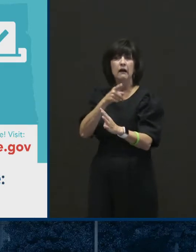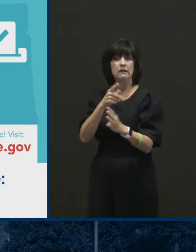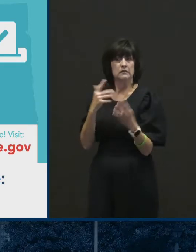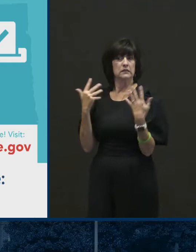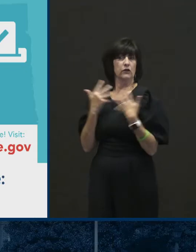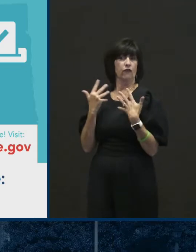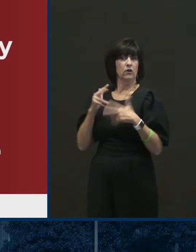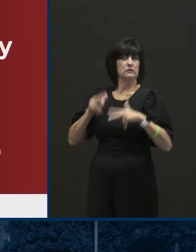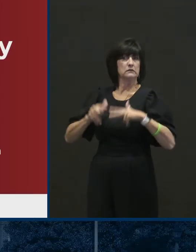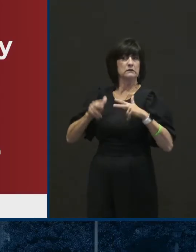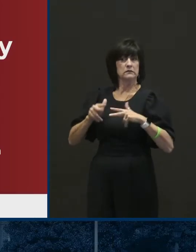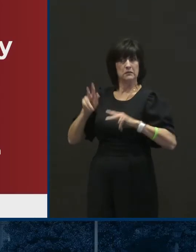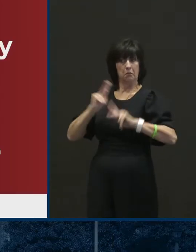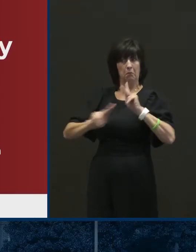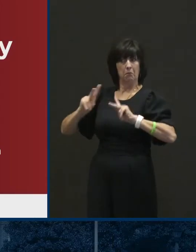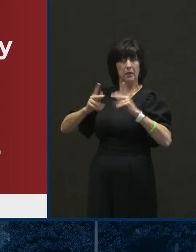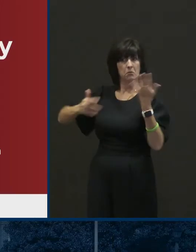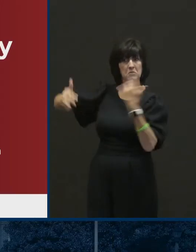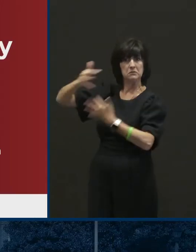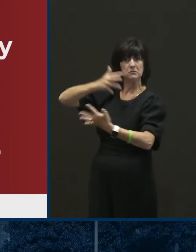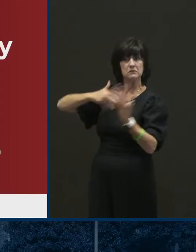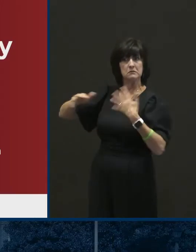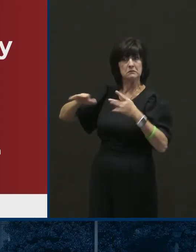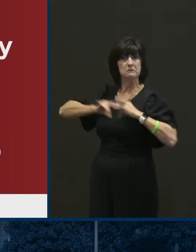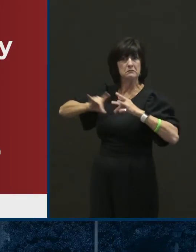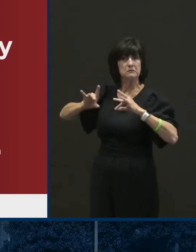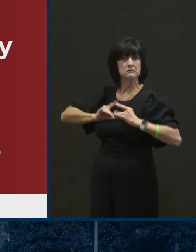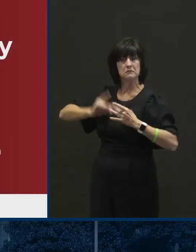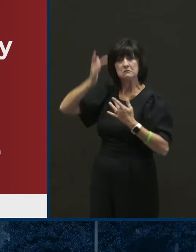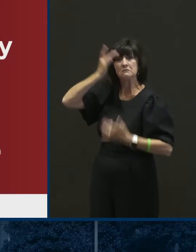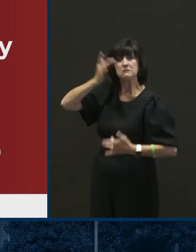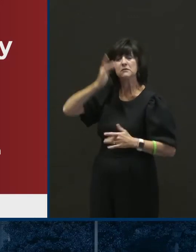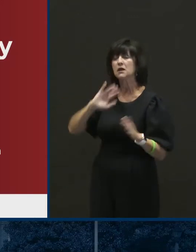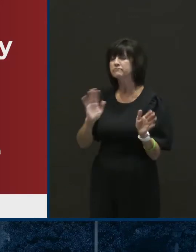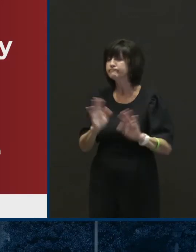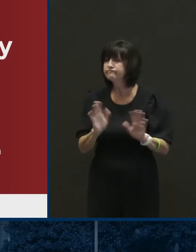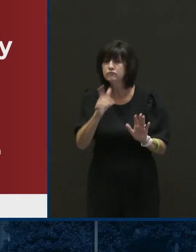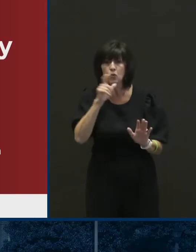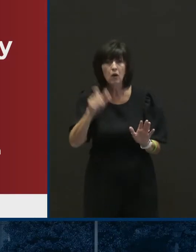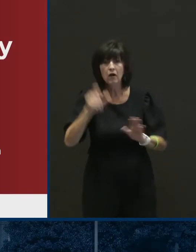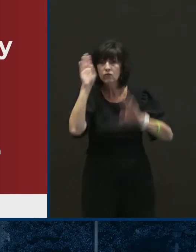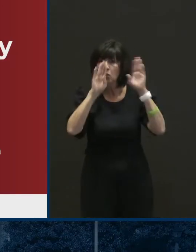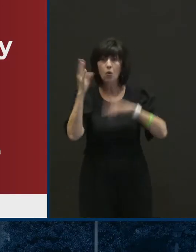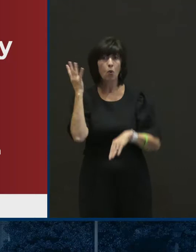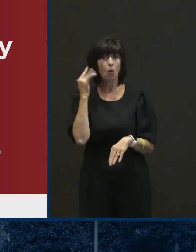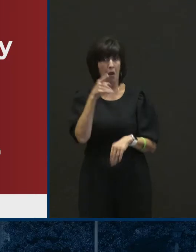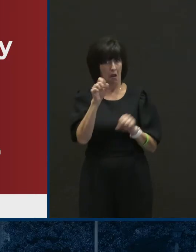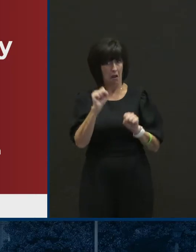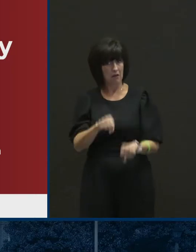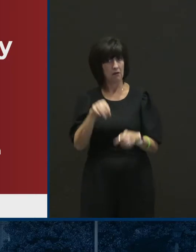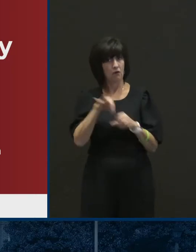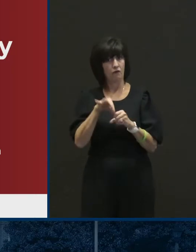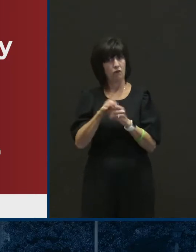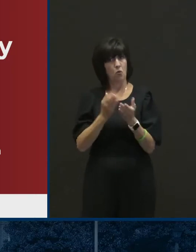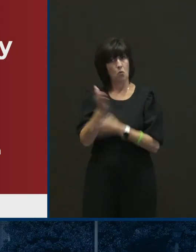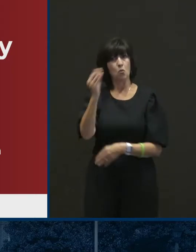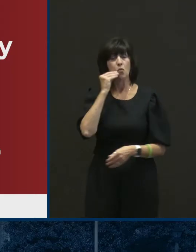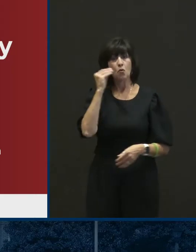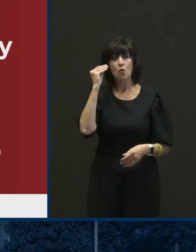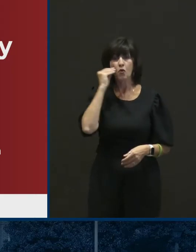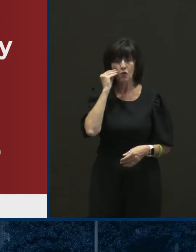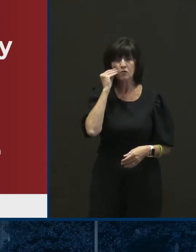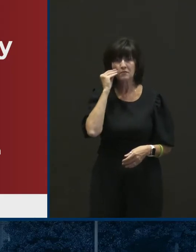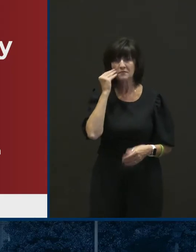COVID-19. So take advantage of that opportunity. Dr. Rattay, thank you for the great work that your team is doing, and